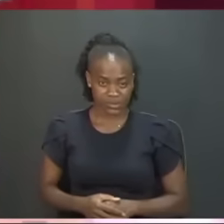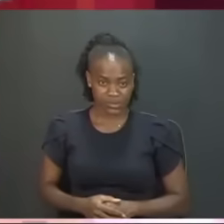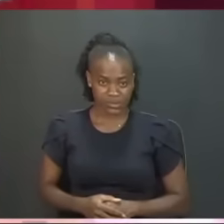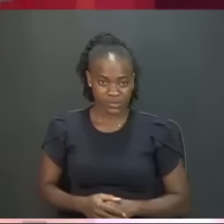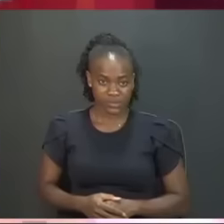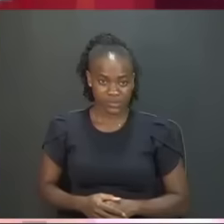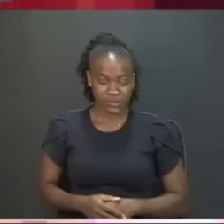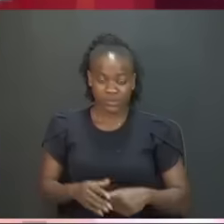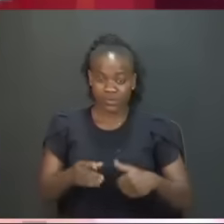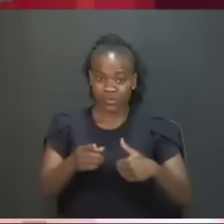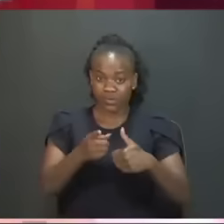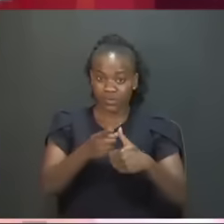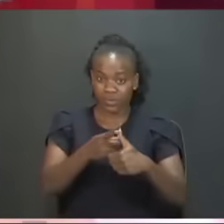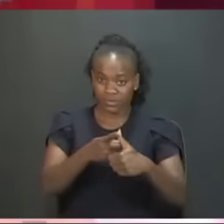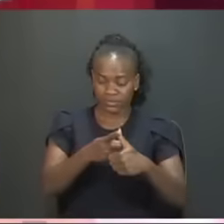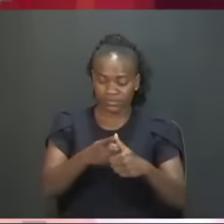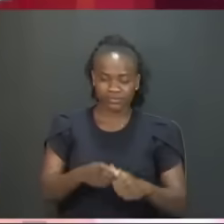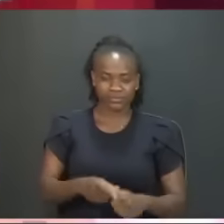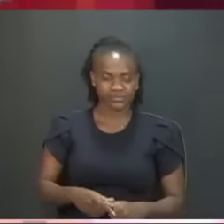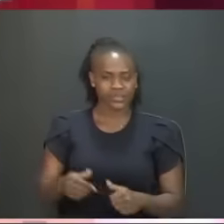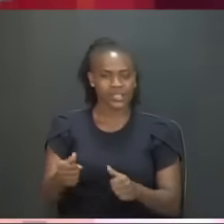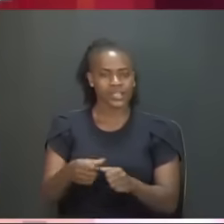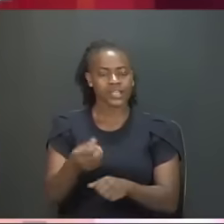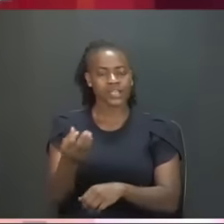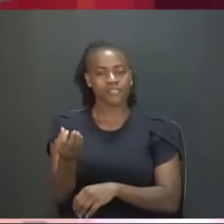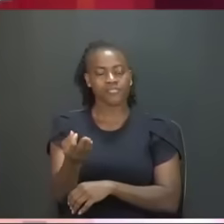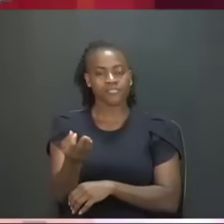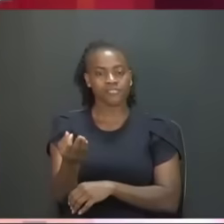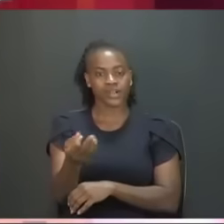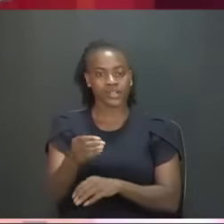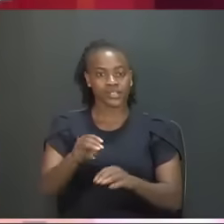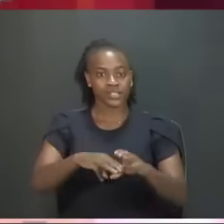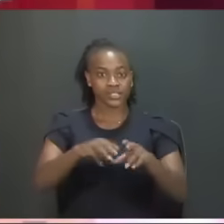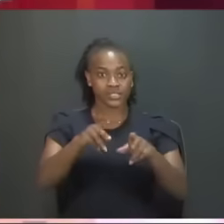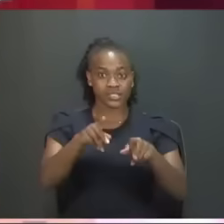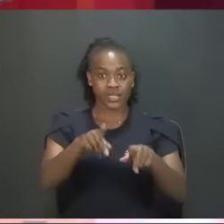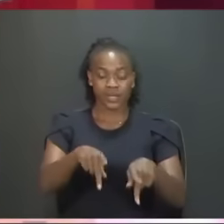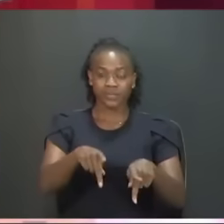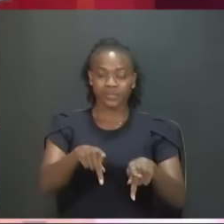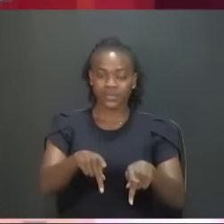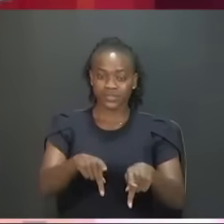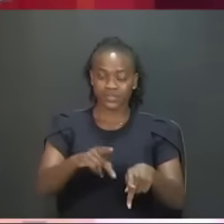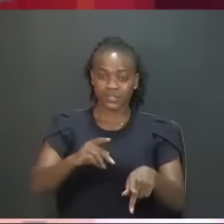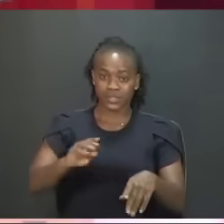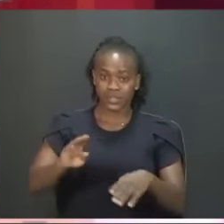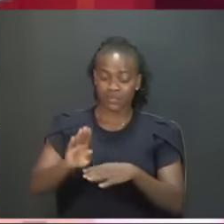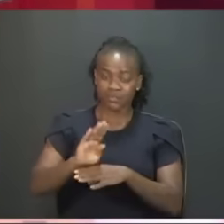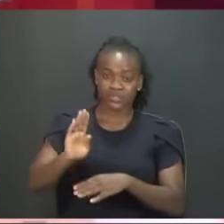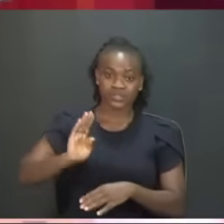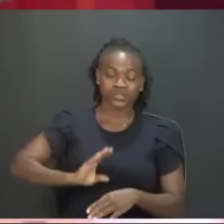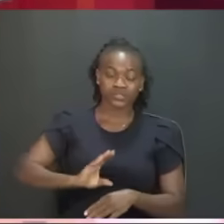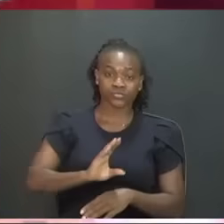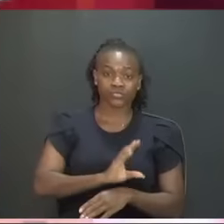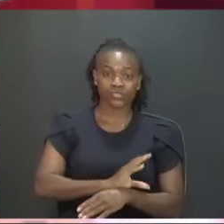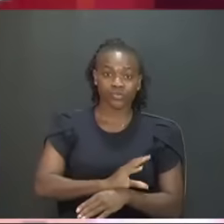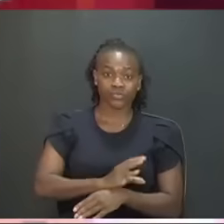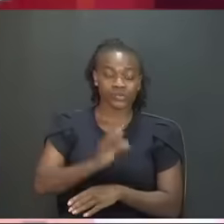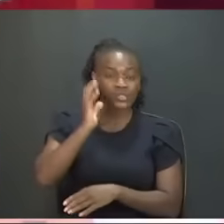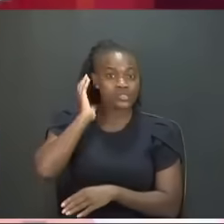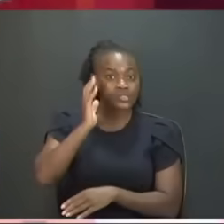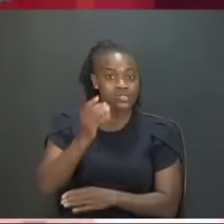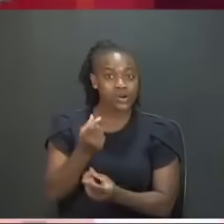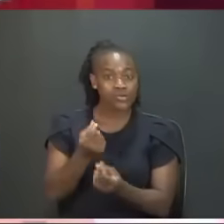1. Every Friday, the chairperson of the business committee shall present to the